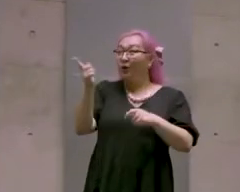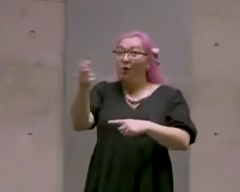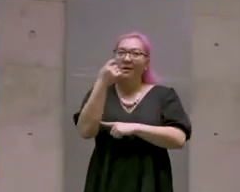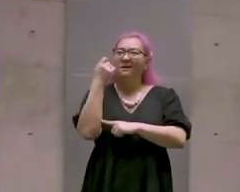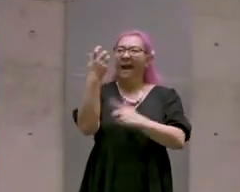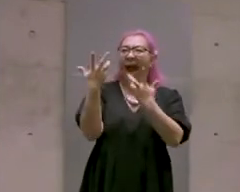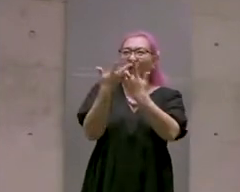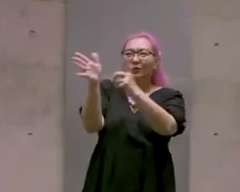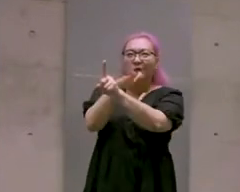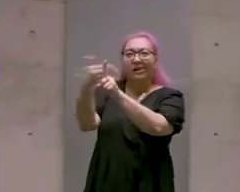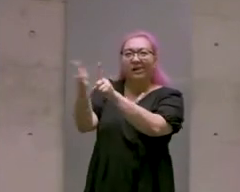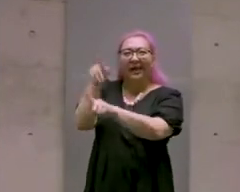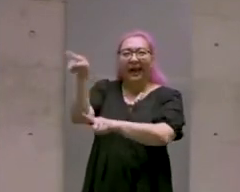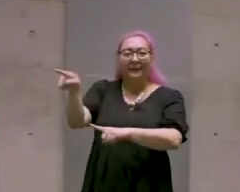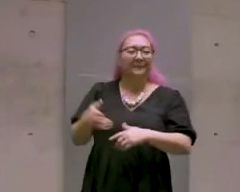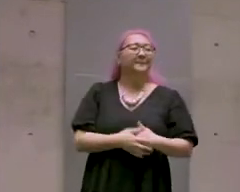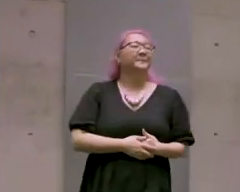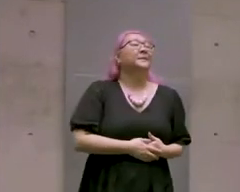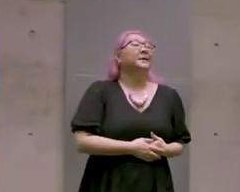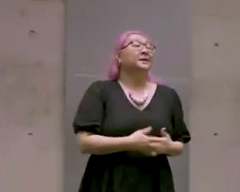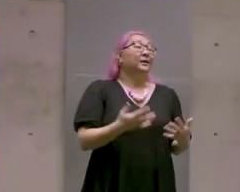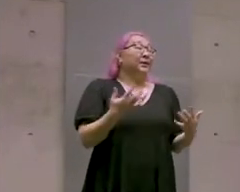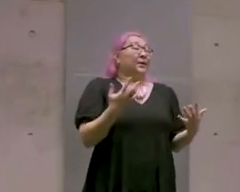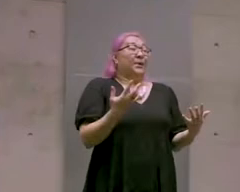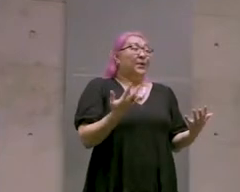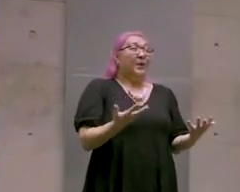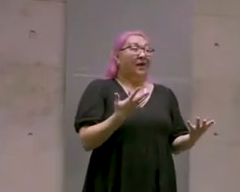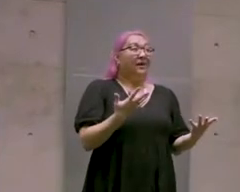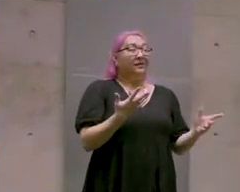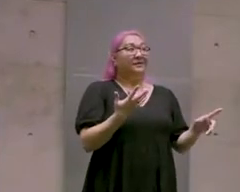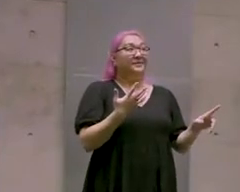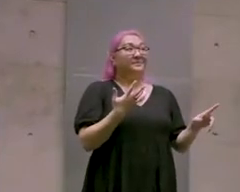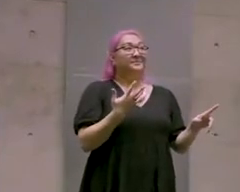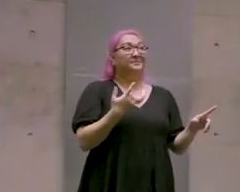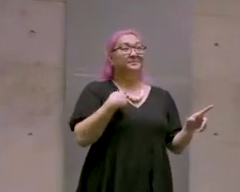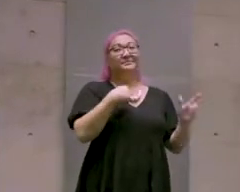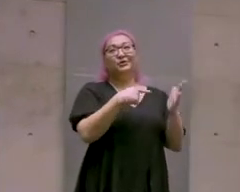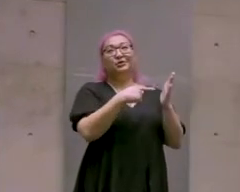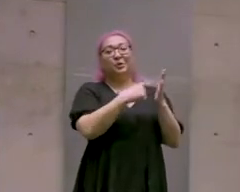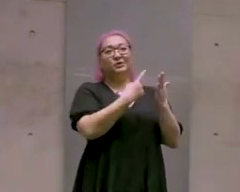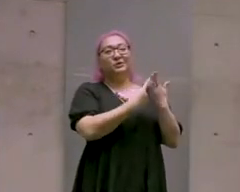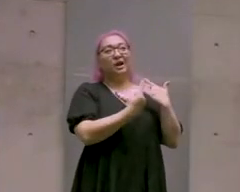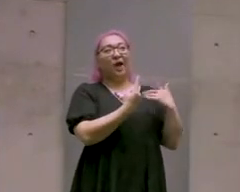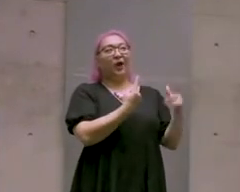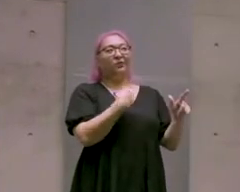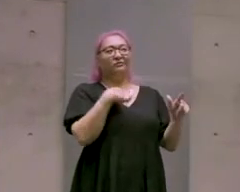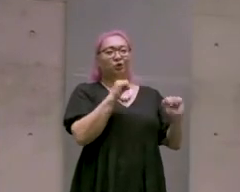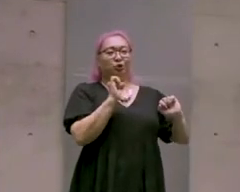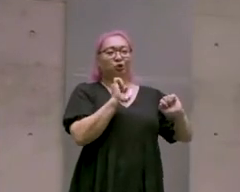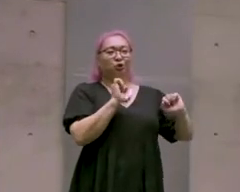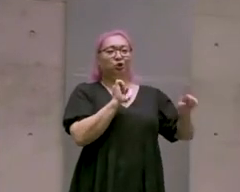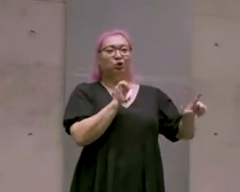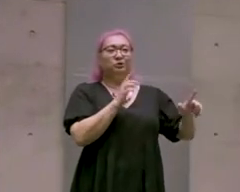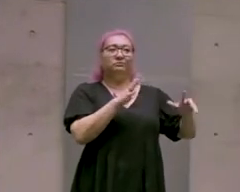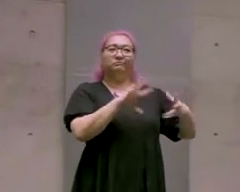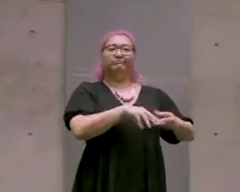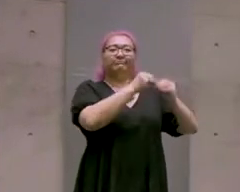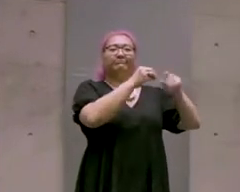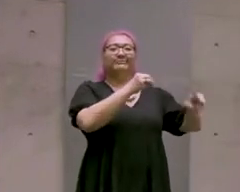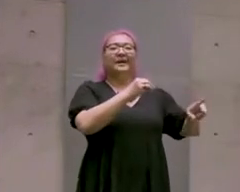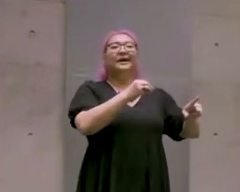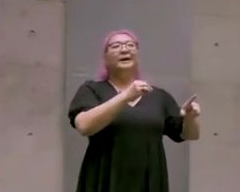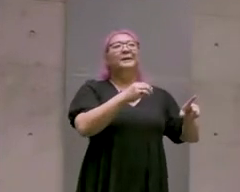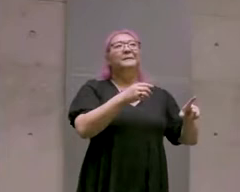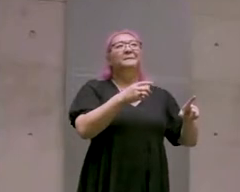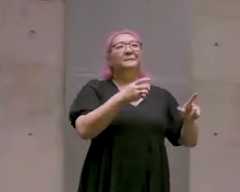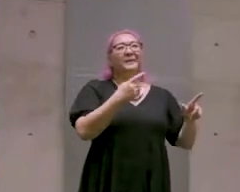I'd never written anything before Thomas Was Alone. So in order to get myself in the headspace of writing, I used to tell this story and say I was avoiding my my